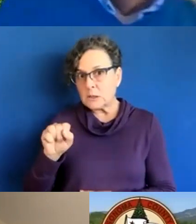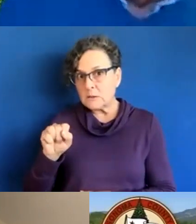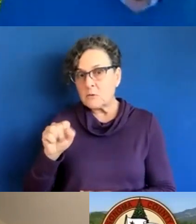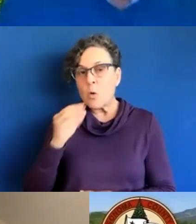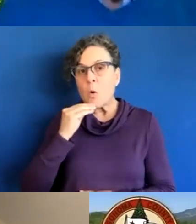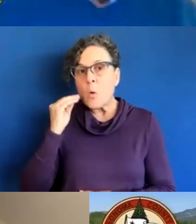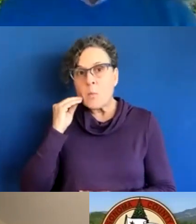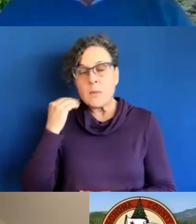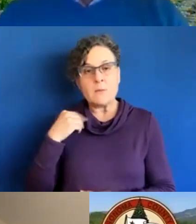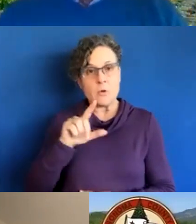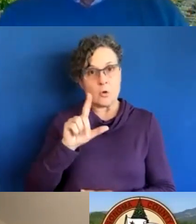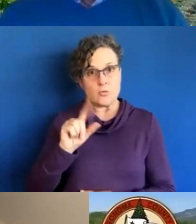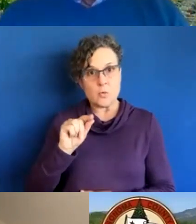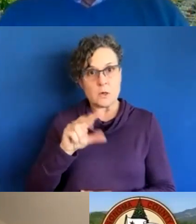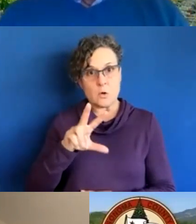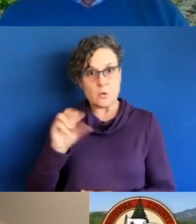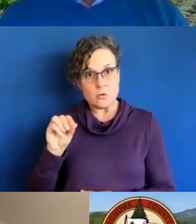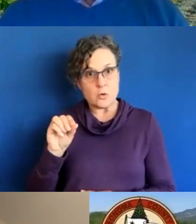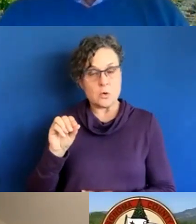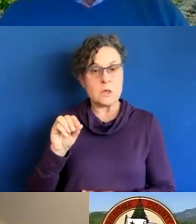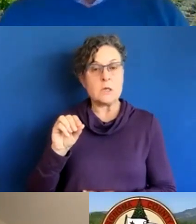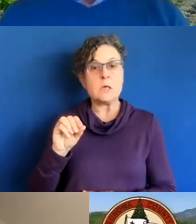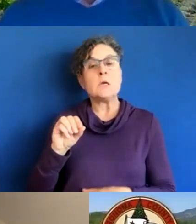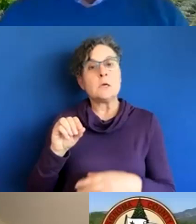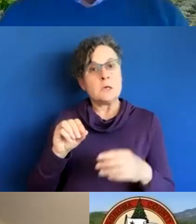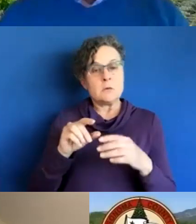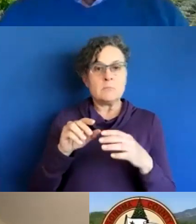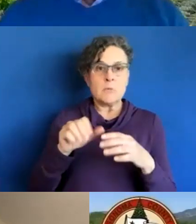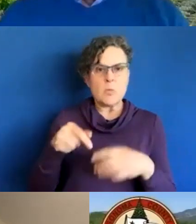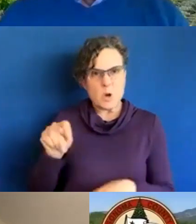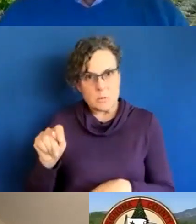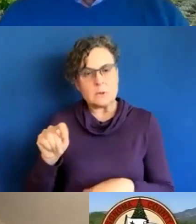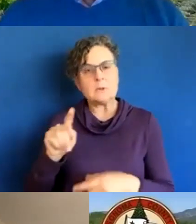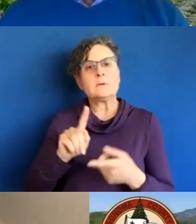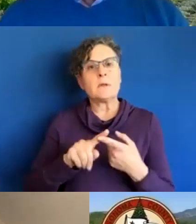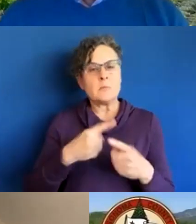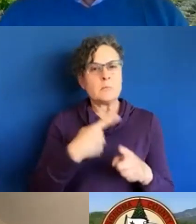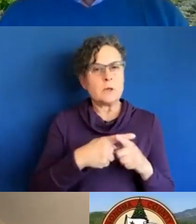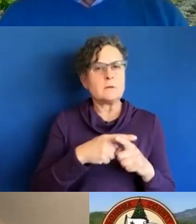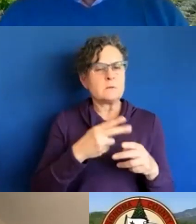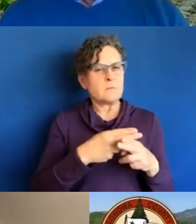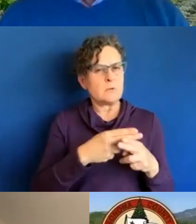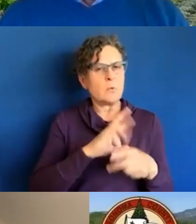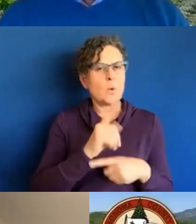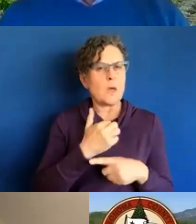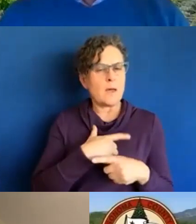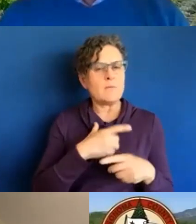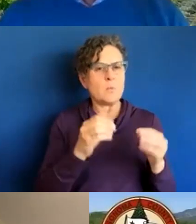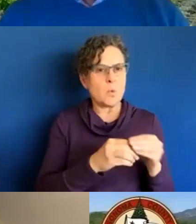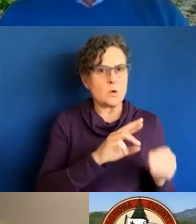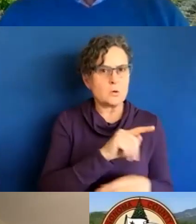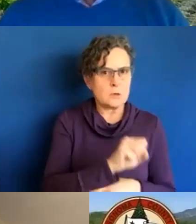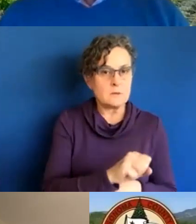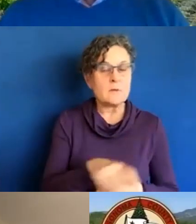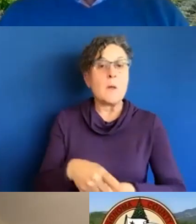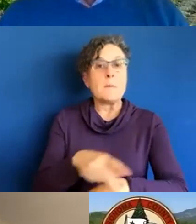homeless. Phase 2 there is another 64 units. Project Home Key 2, the site opening in Petaluma, that's 60 units